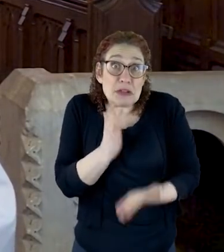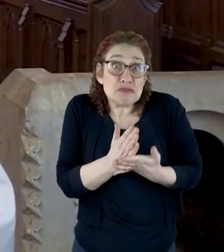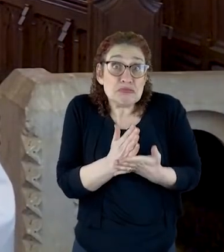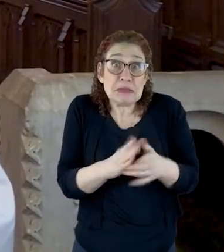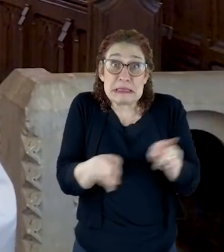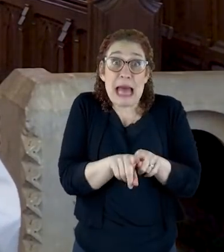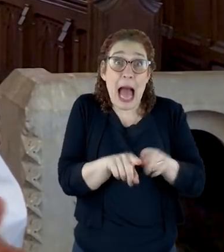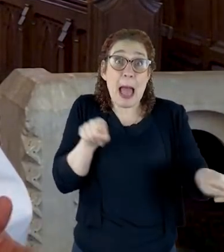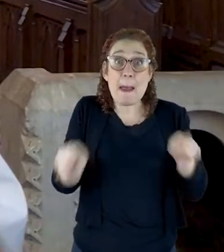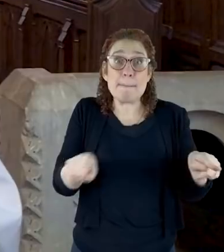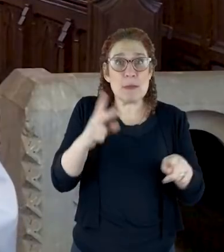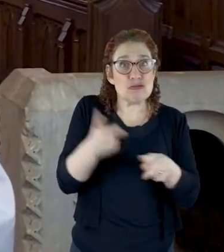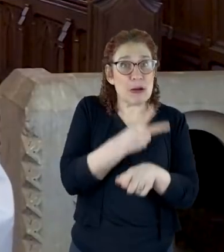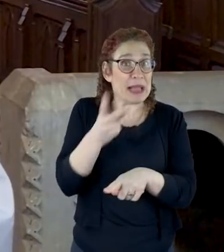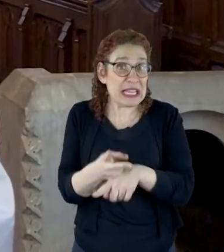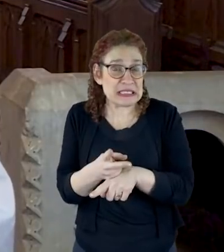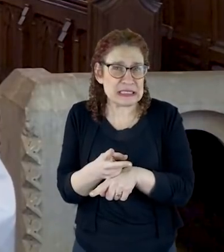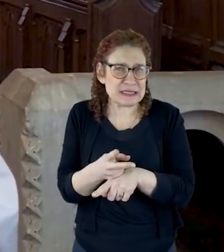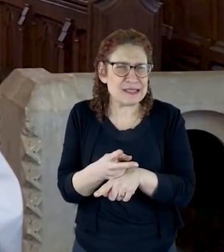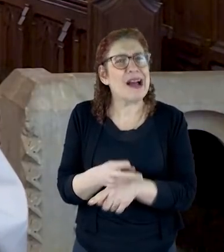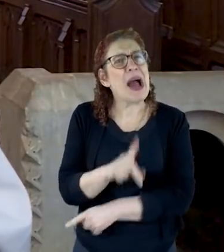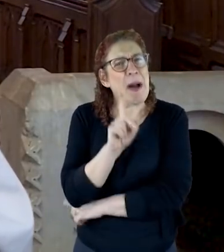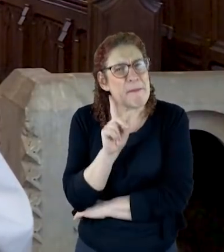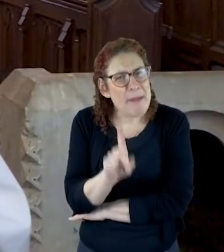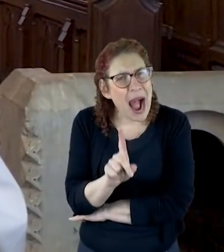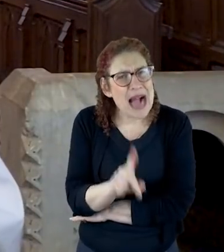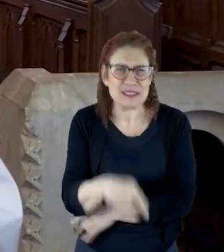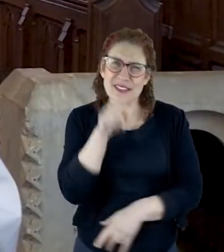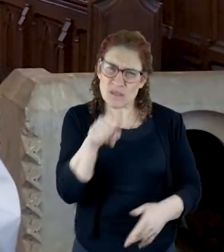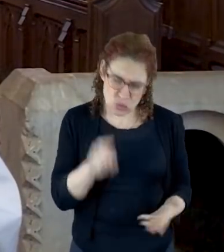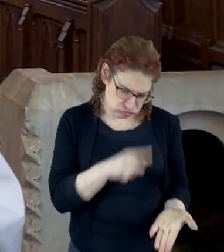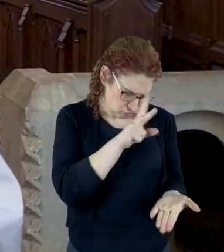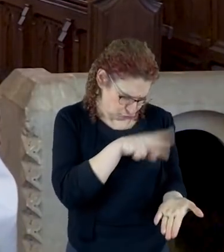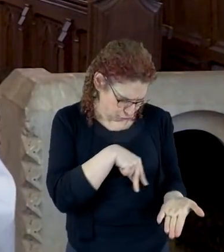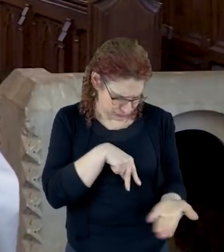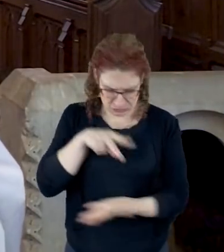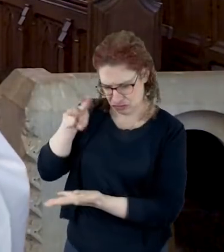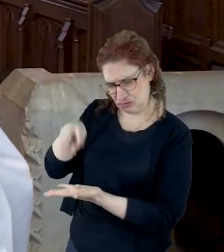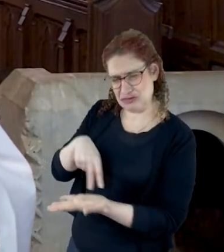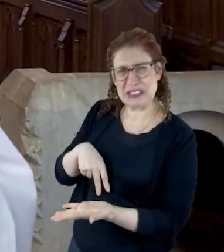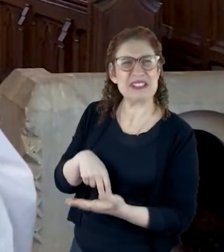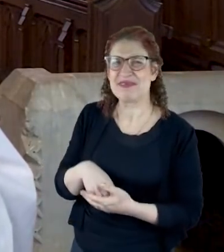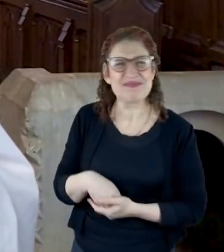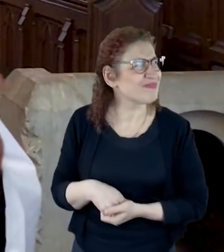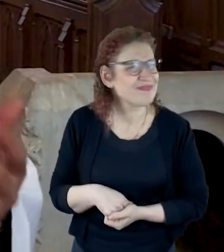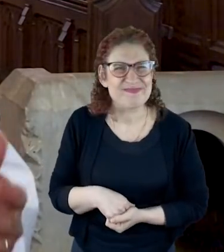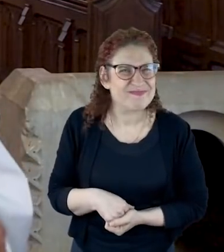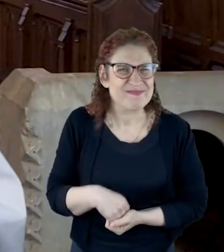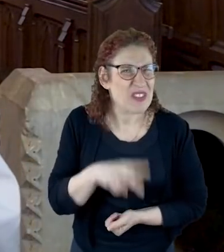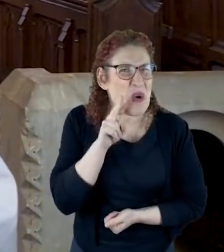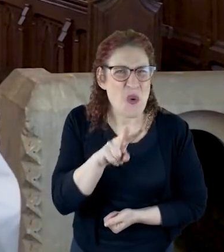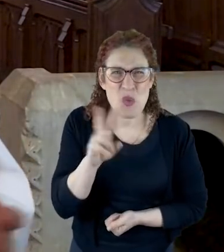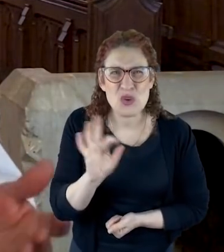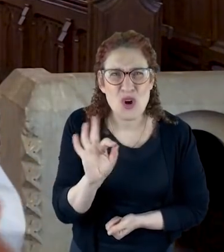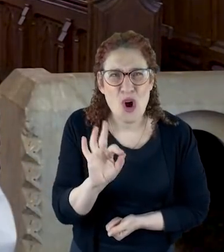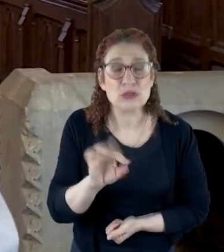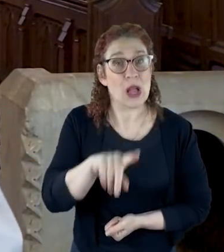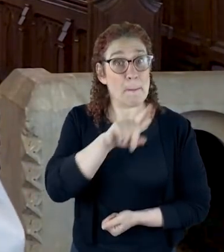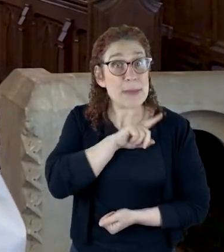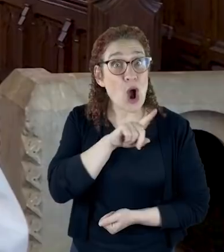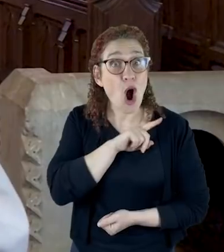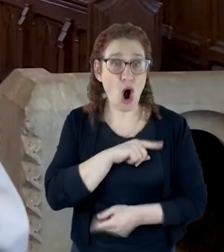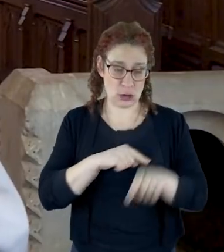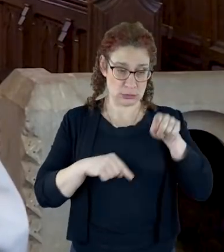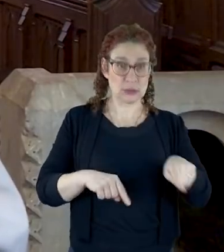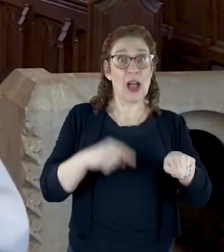the same story told twice. And yet, if you look at the evidence, however, this is going to be unlikely. For a start,